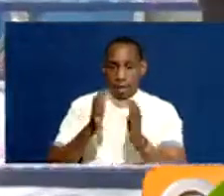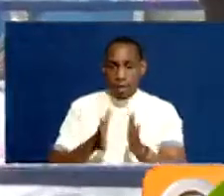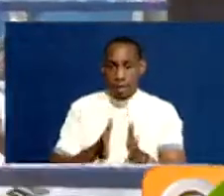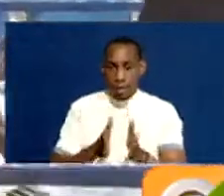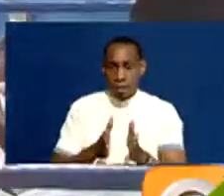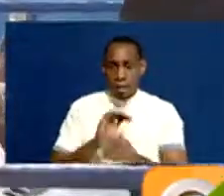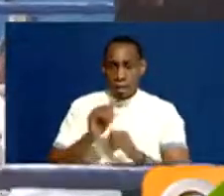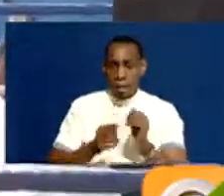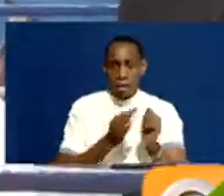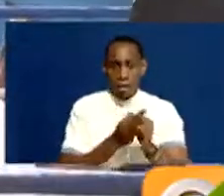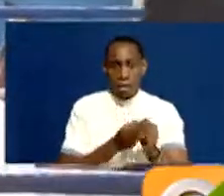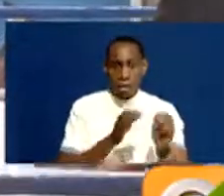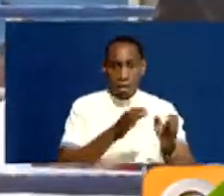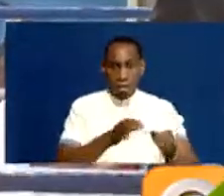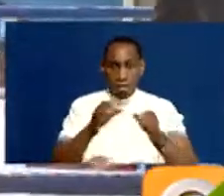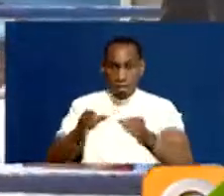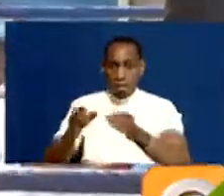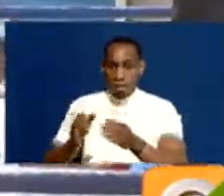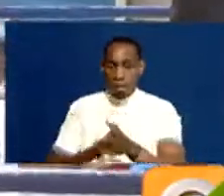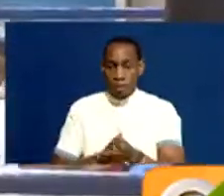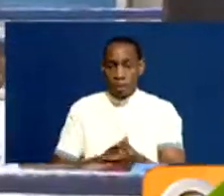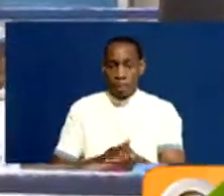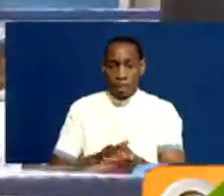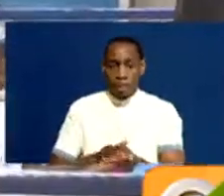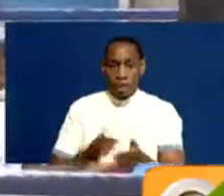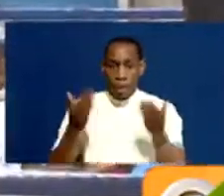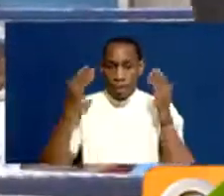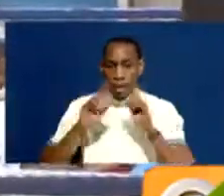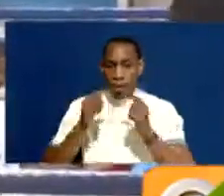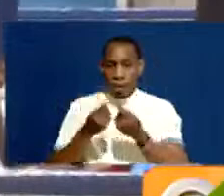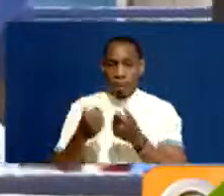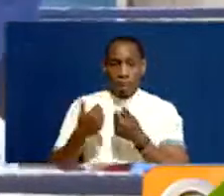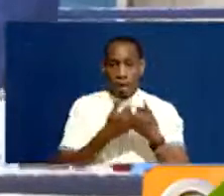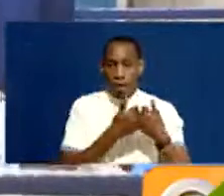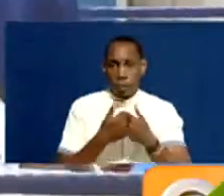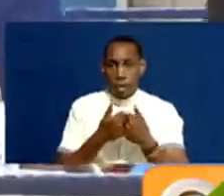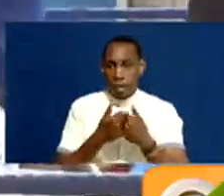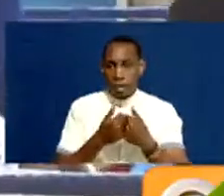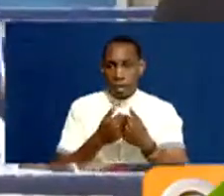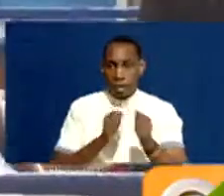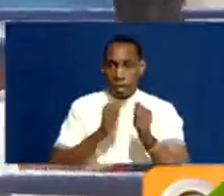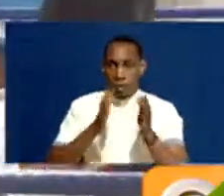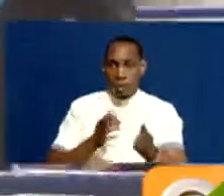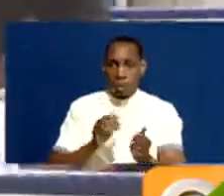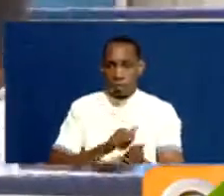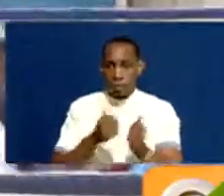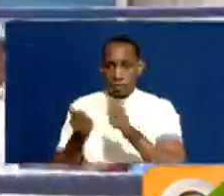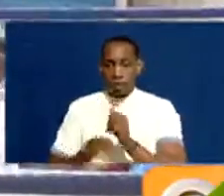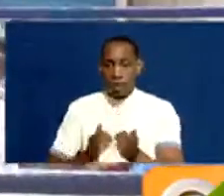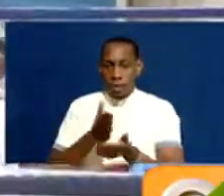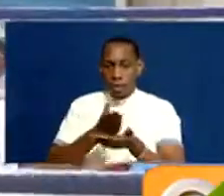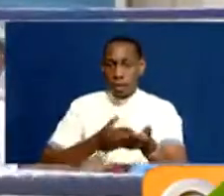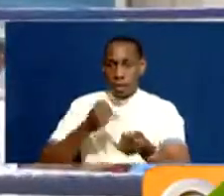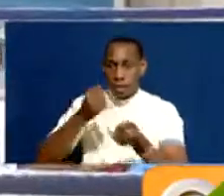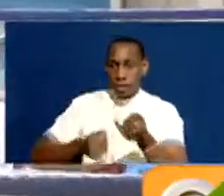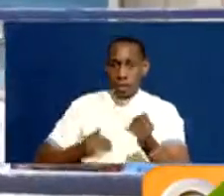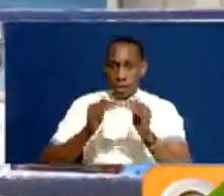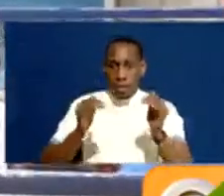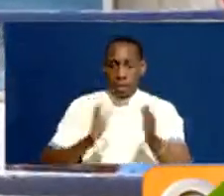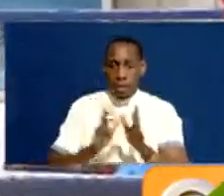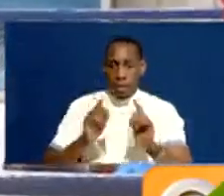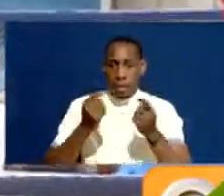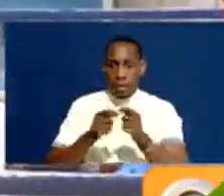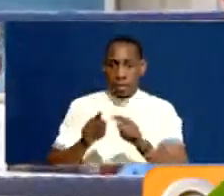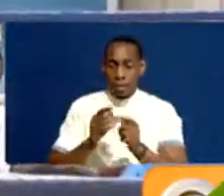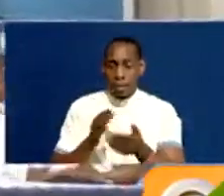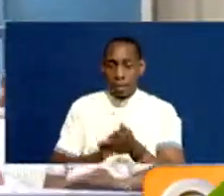all the 13 categories. Home team MERU had a rough time in the event with boxers bowing out at the semifinal stage. The team is